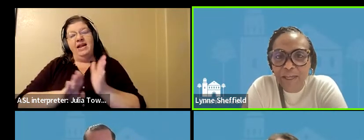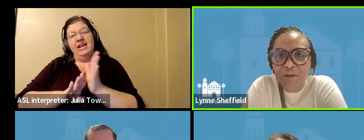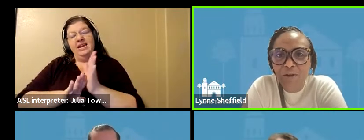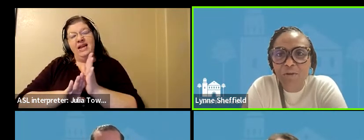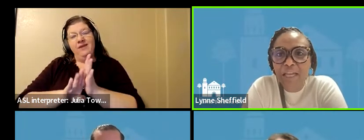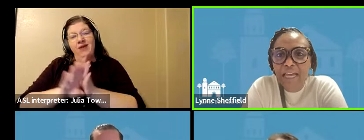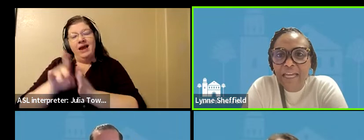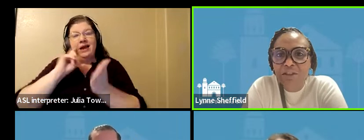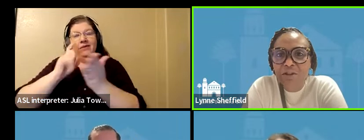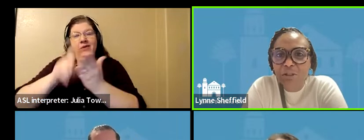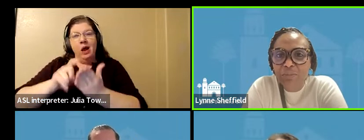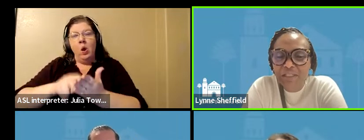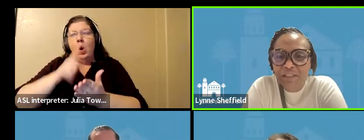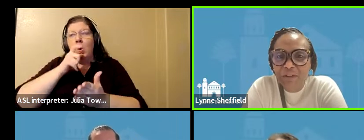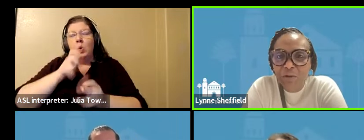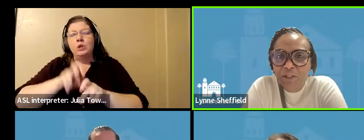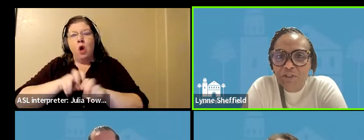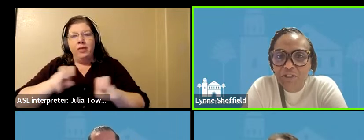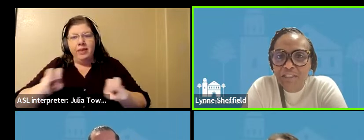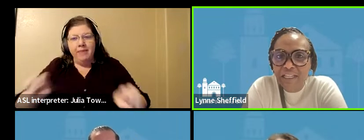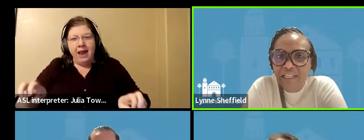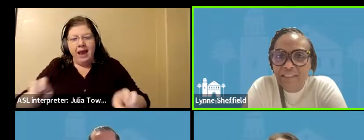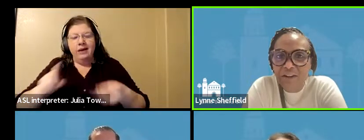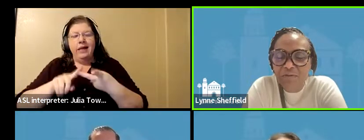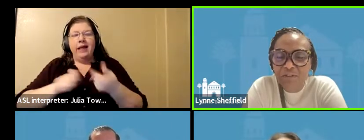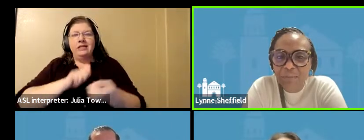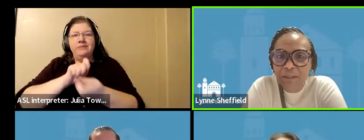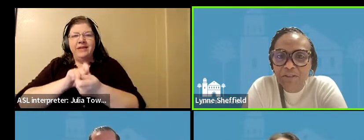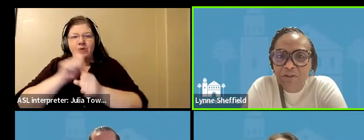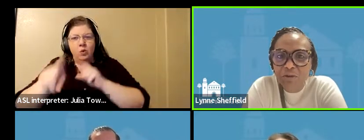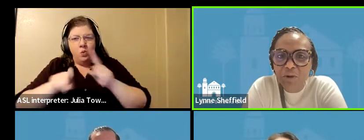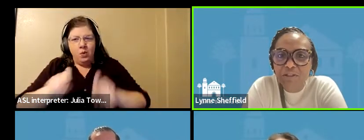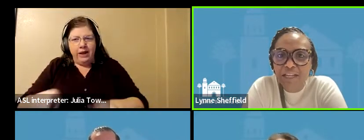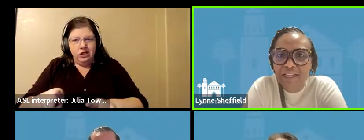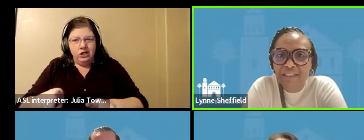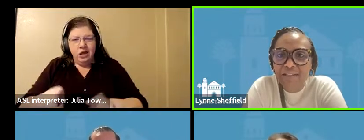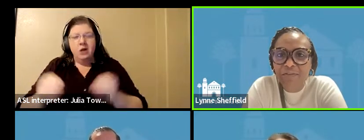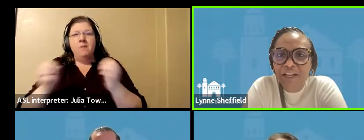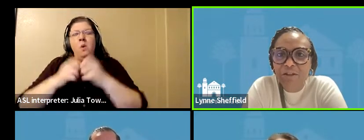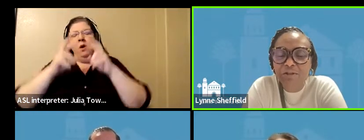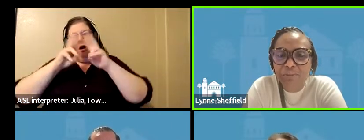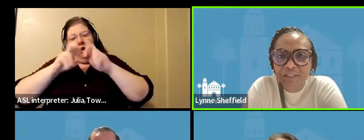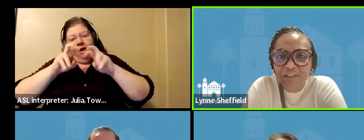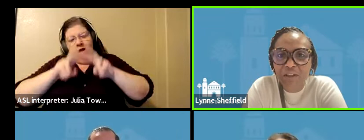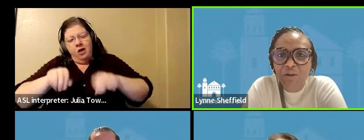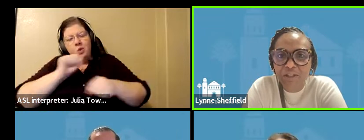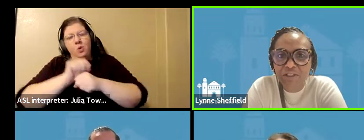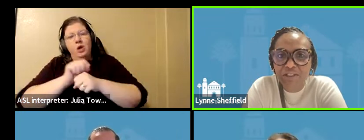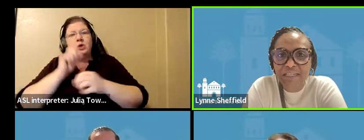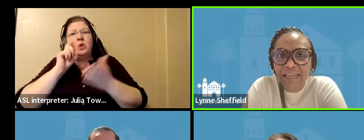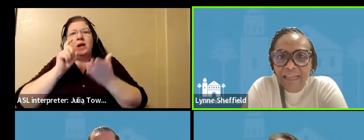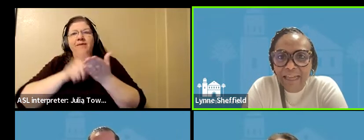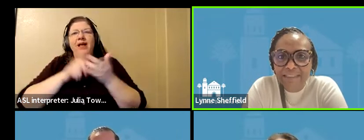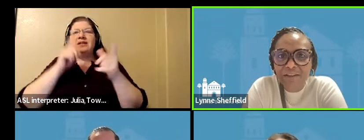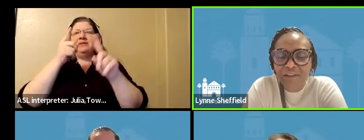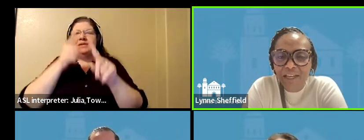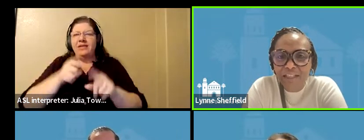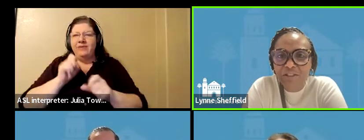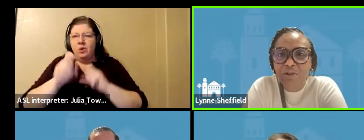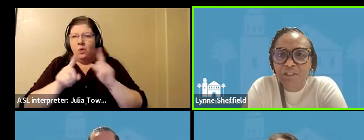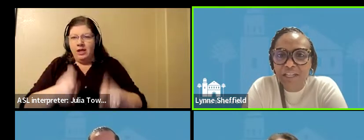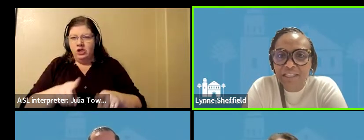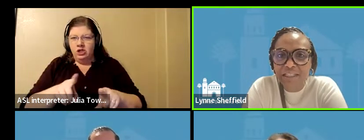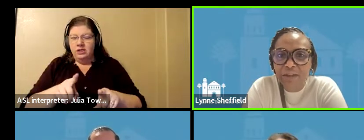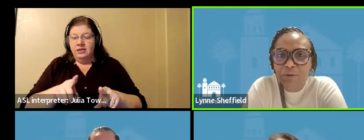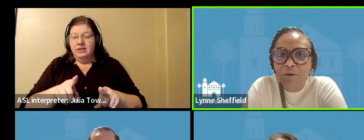on the panel and those specific questions. They didn't delve deep into the work to identify those specific questions as of